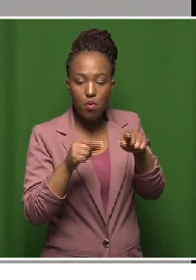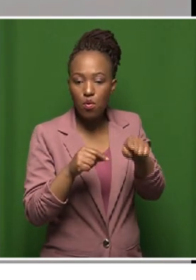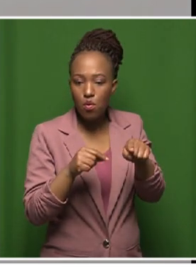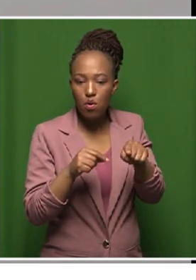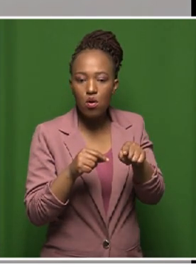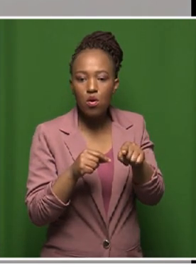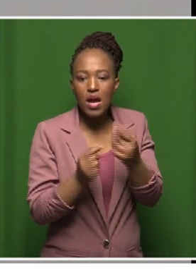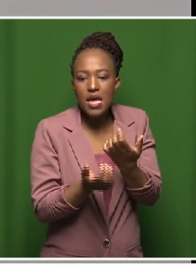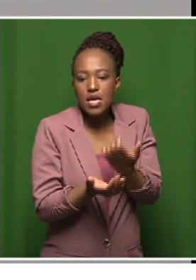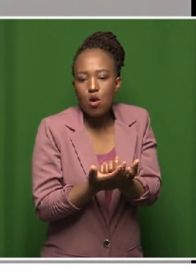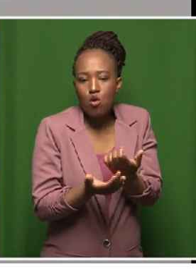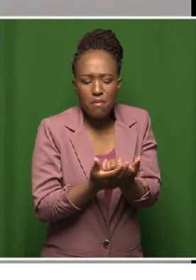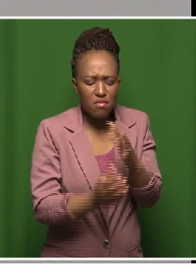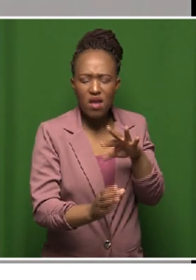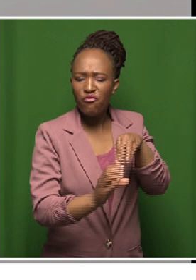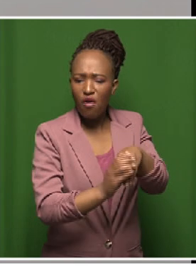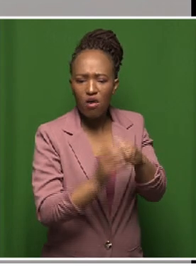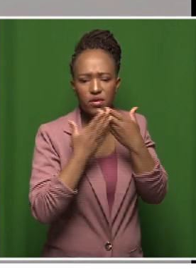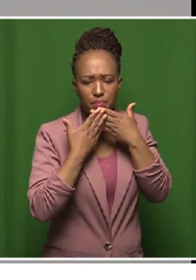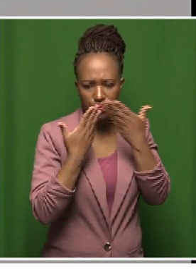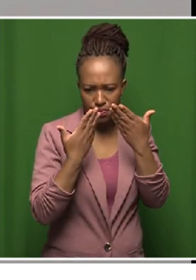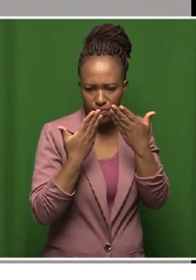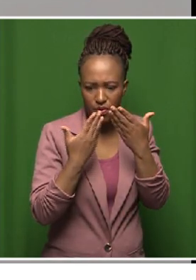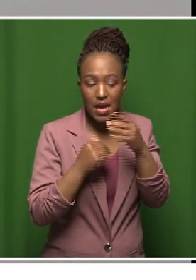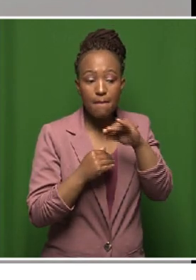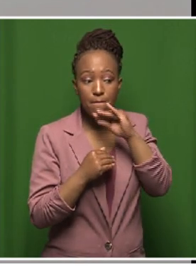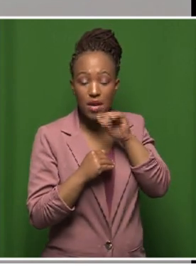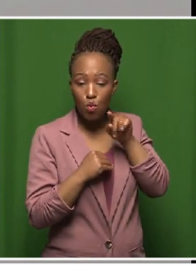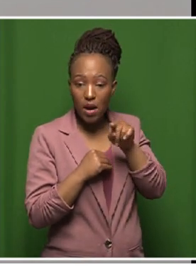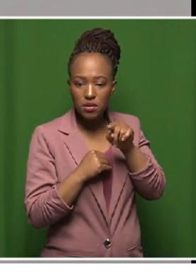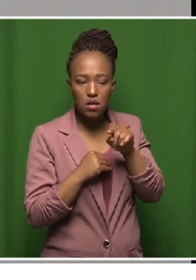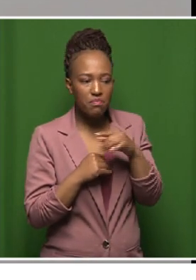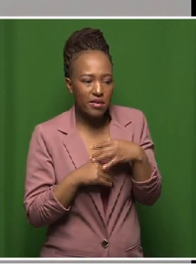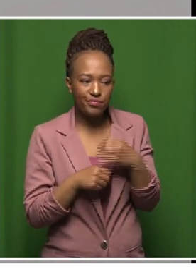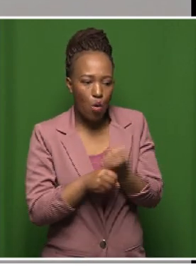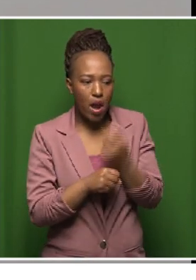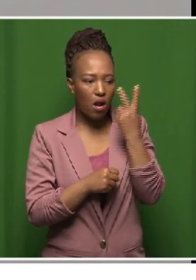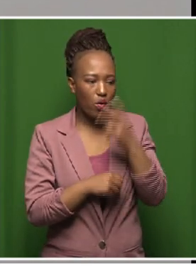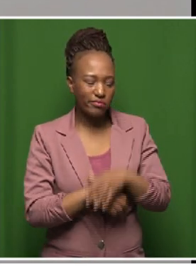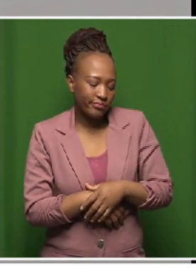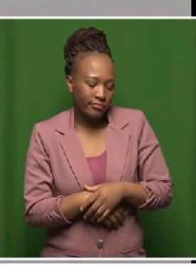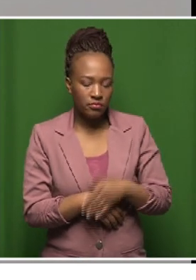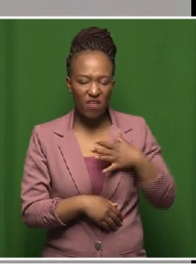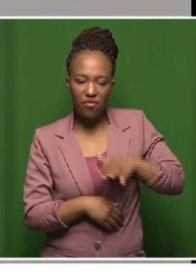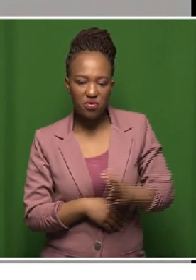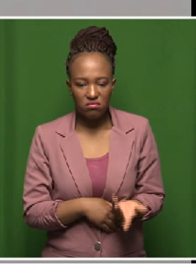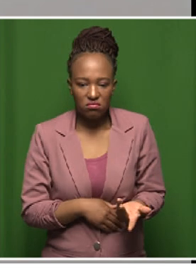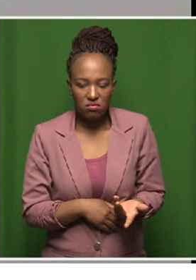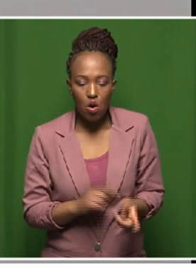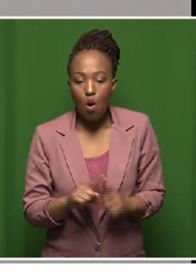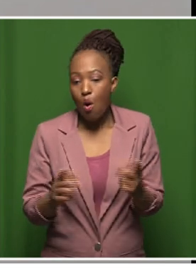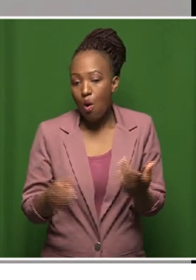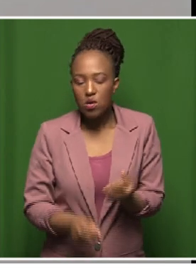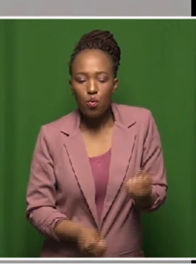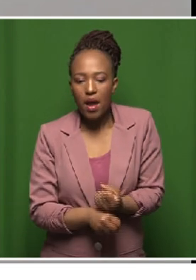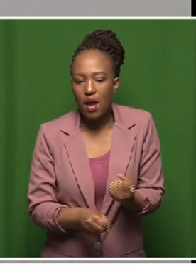not economically active. Now, economically active means that you're not looking for a job because you don't want to, or because you